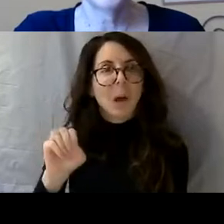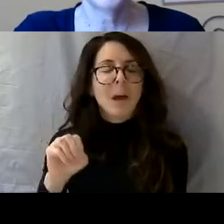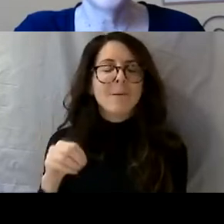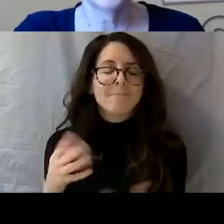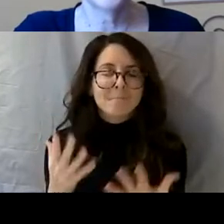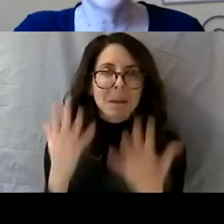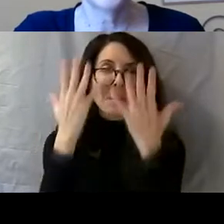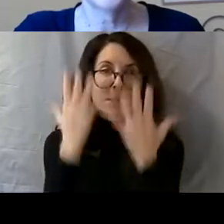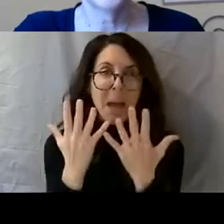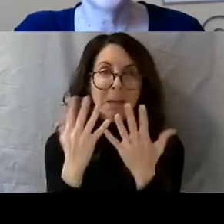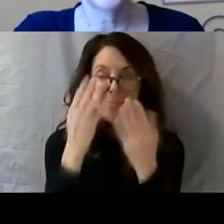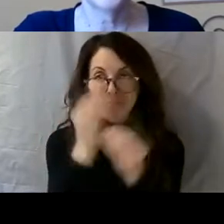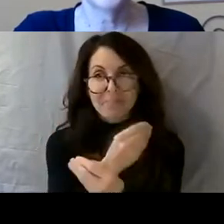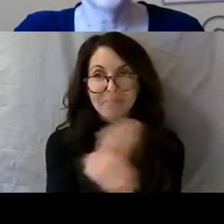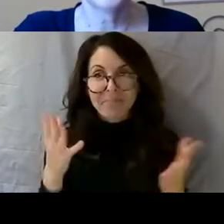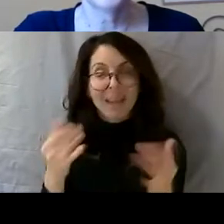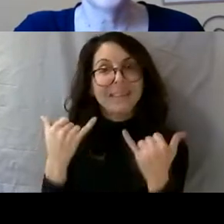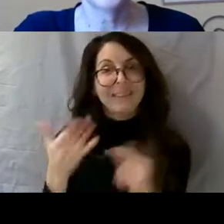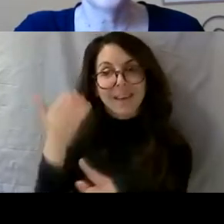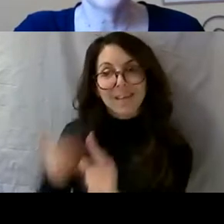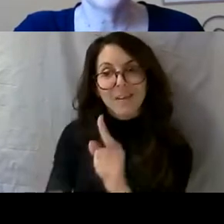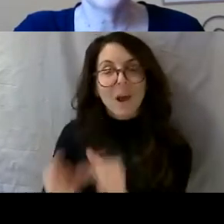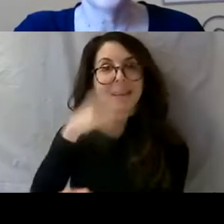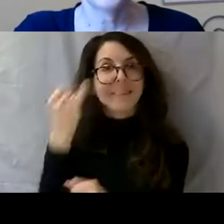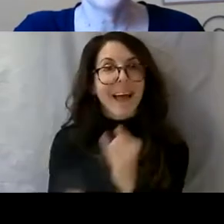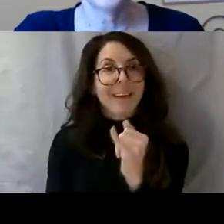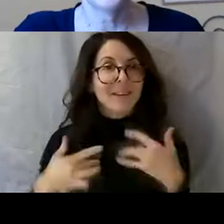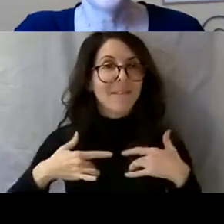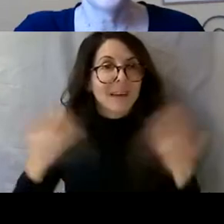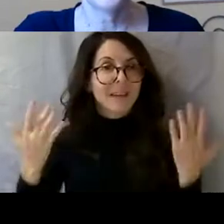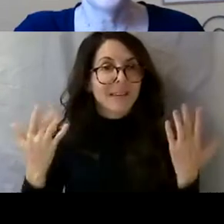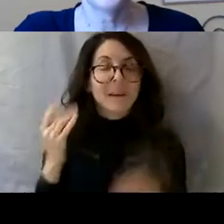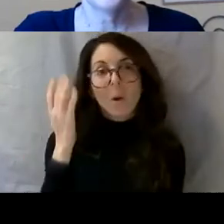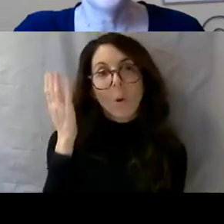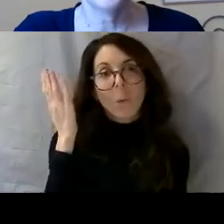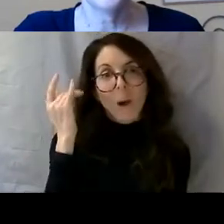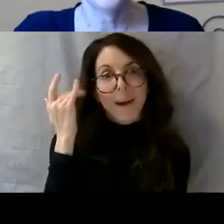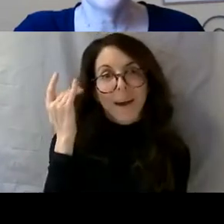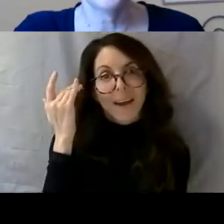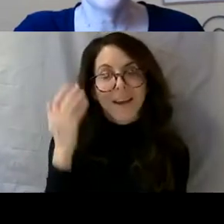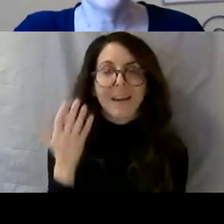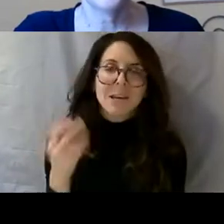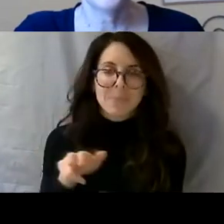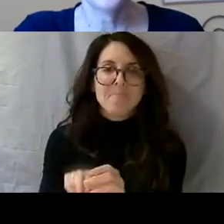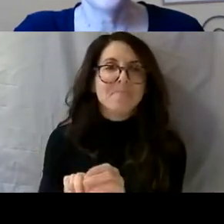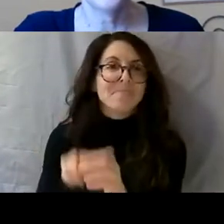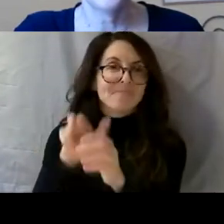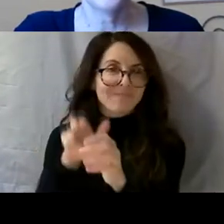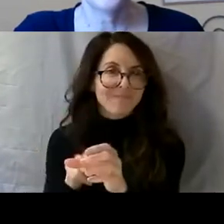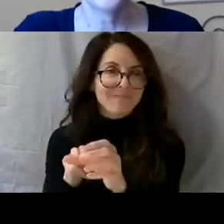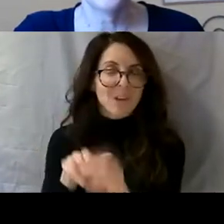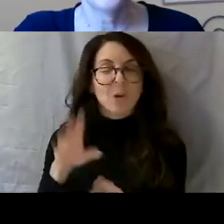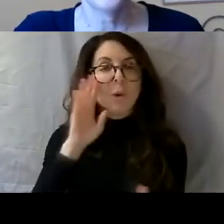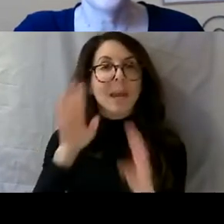this is Ginny's last session as she takes a step back from being our Creative Trust Fellow at the Toronto